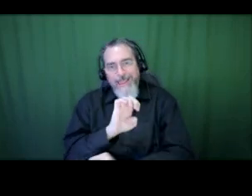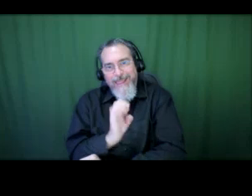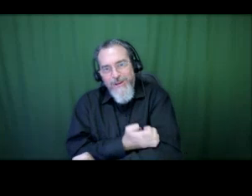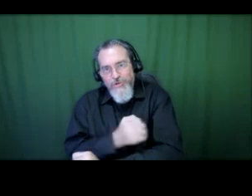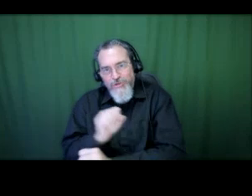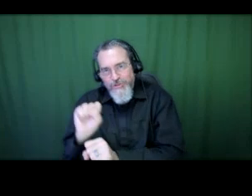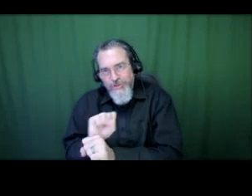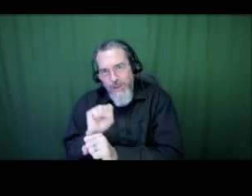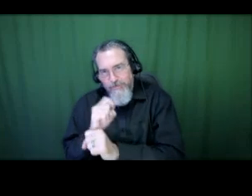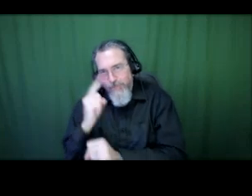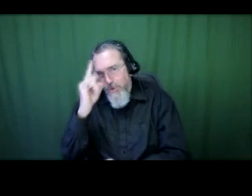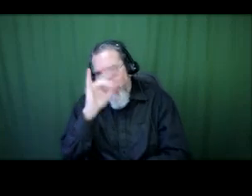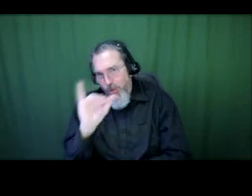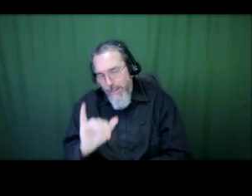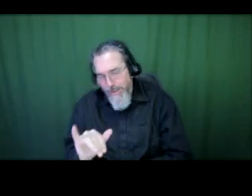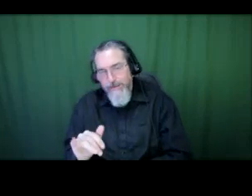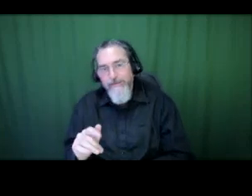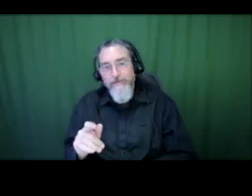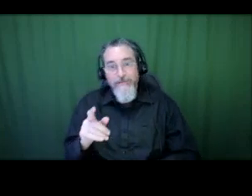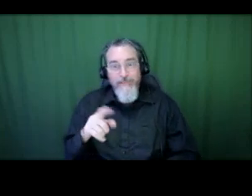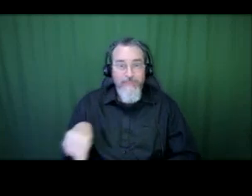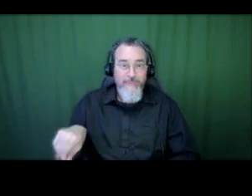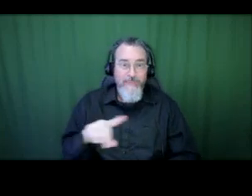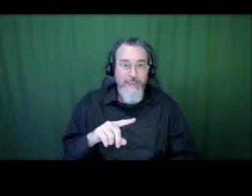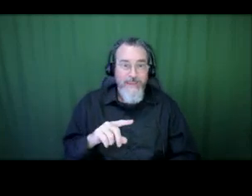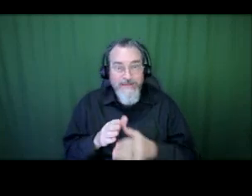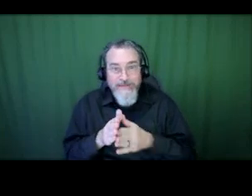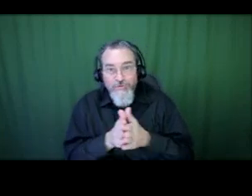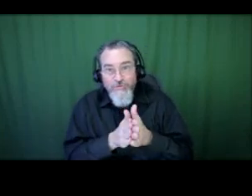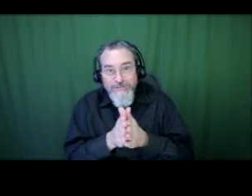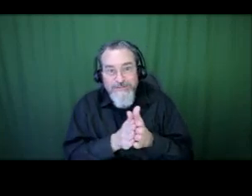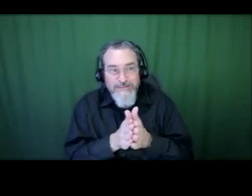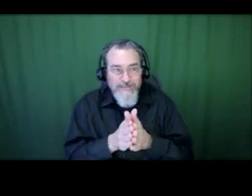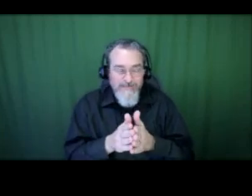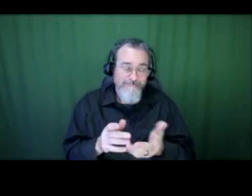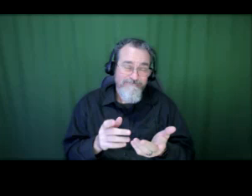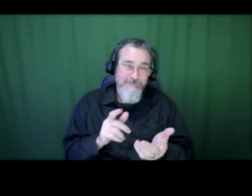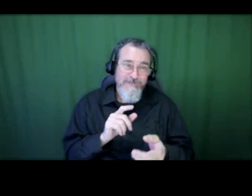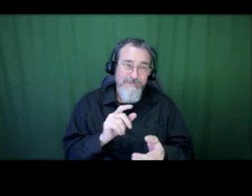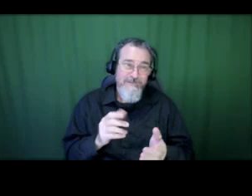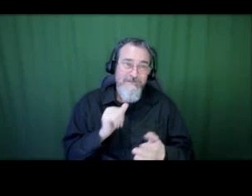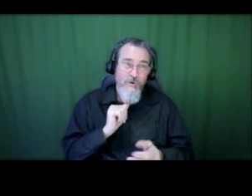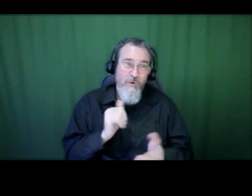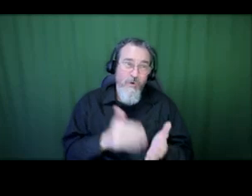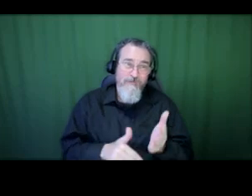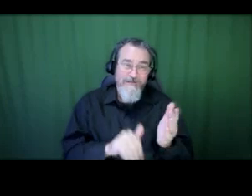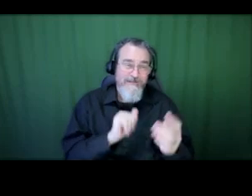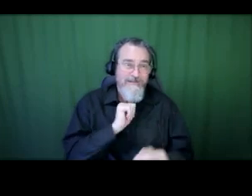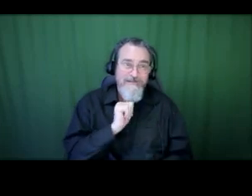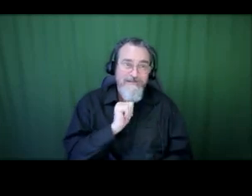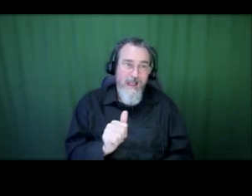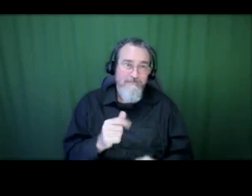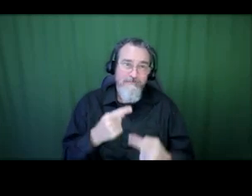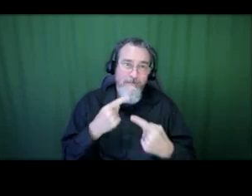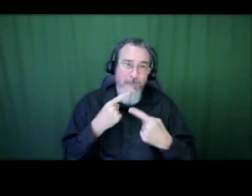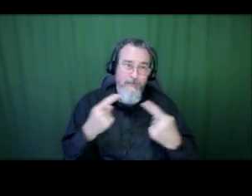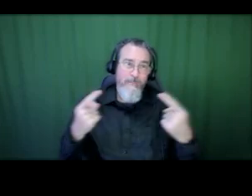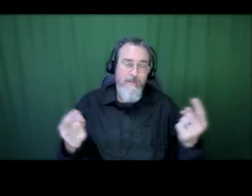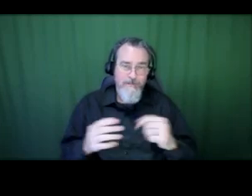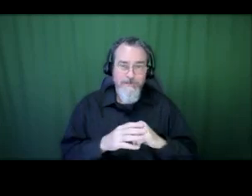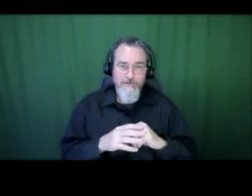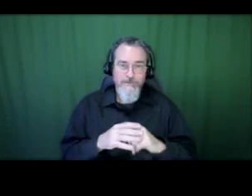may be interested in if it's not something that is often publicized. So we're really working on a marketing campaign. We realize that we serve